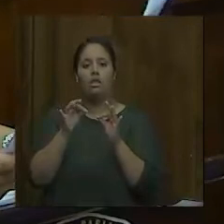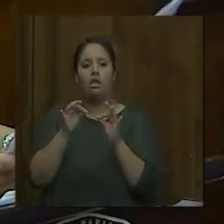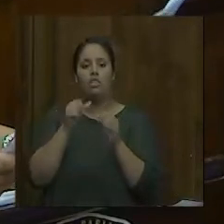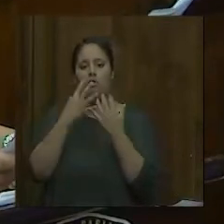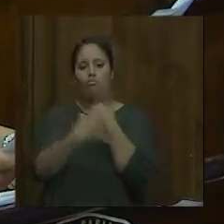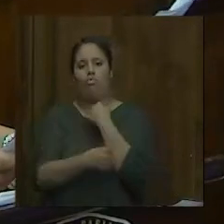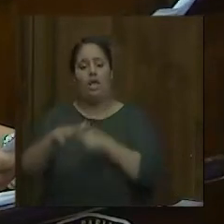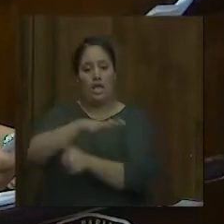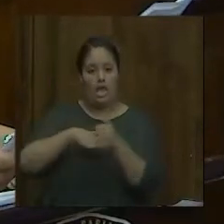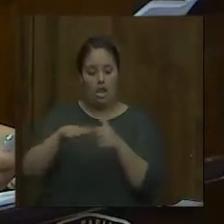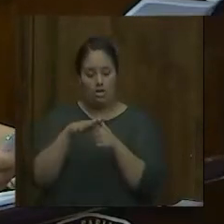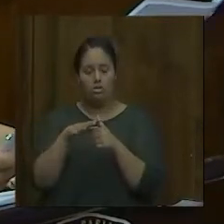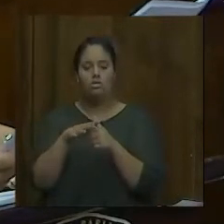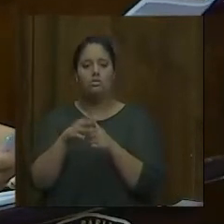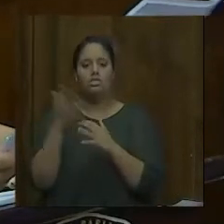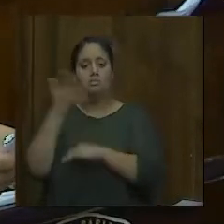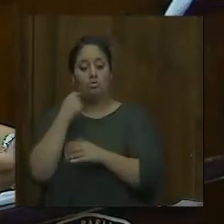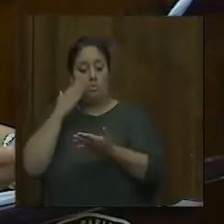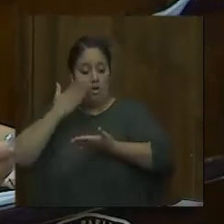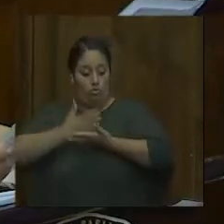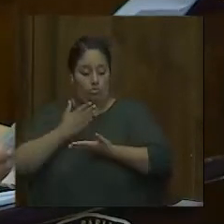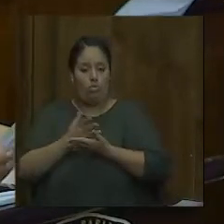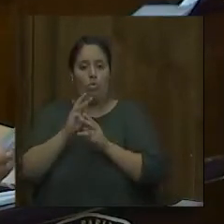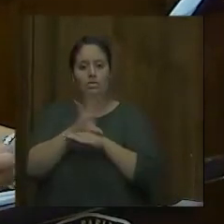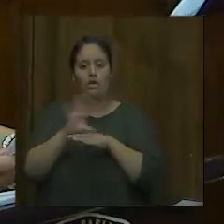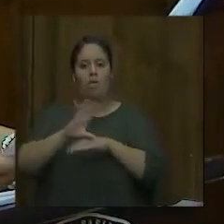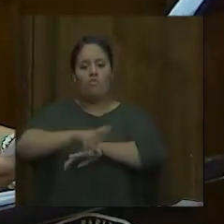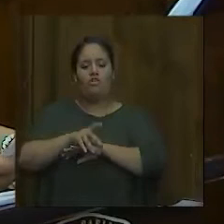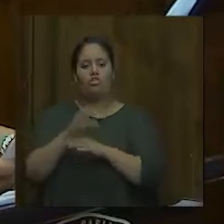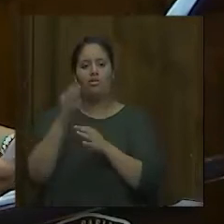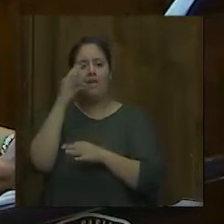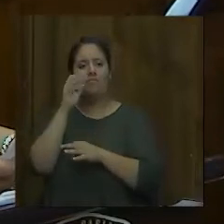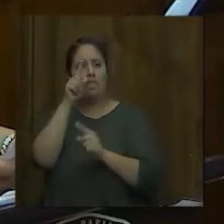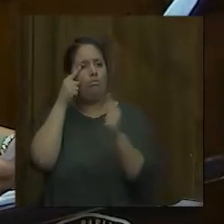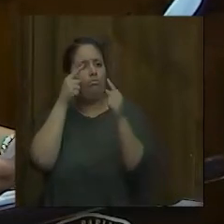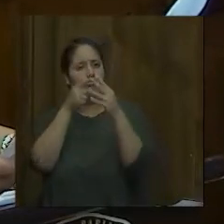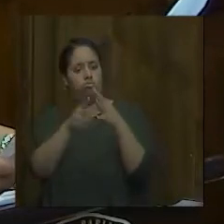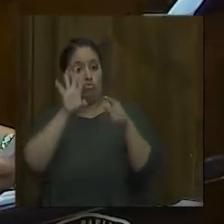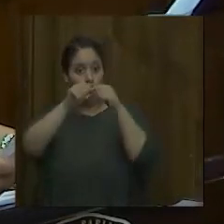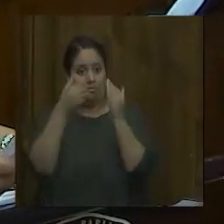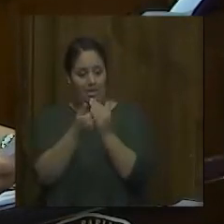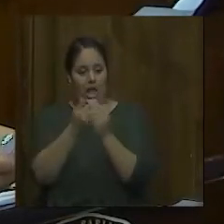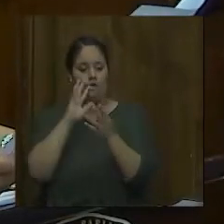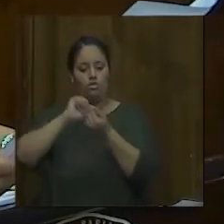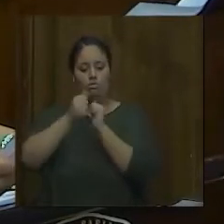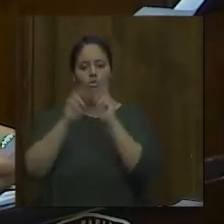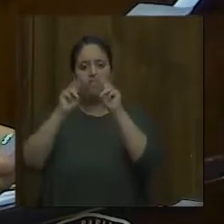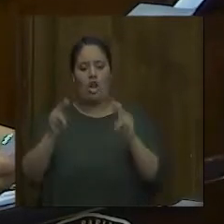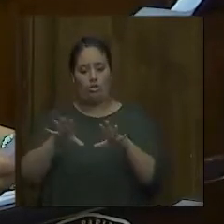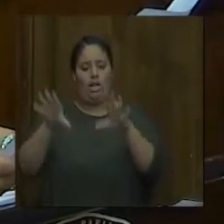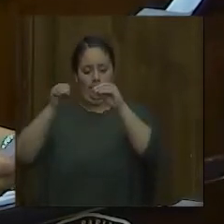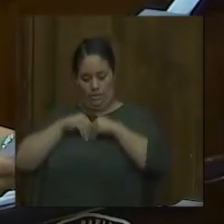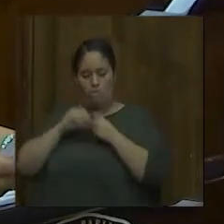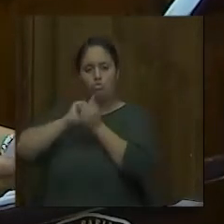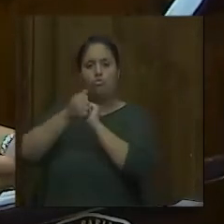areas. Speaker, to ensure that the Western Cape Provincial Government's objectives are achieved, sport federations have accepted that the